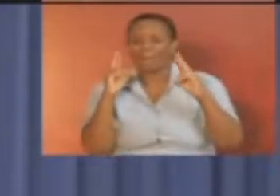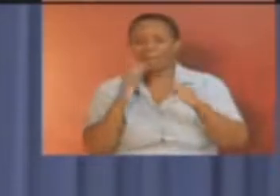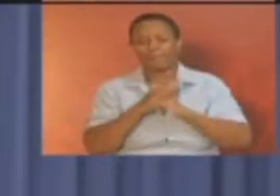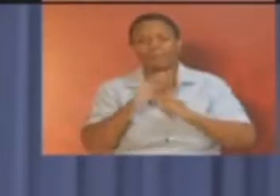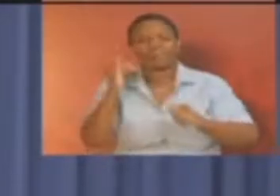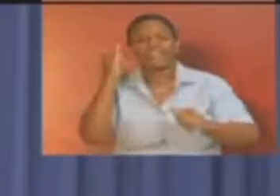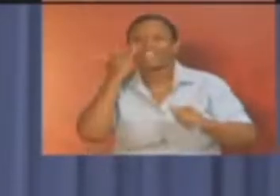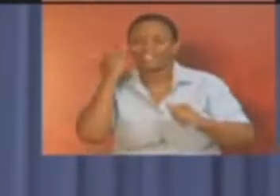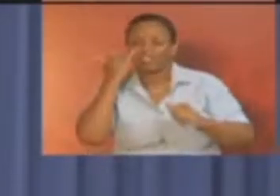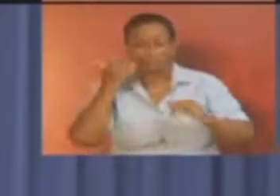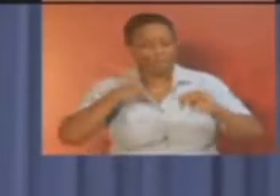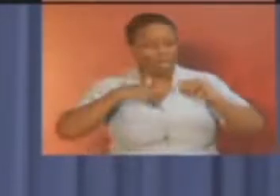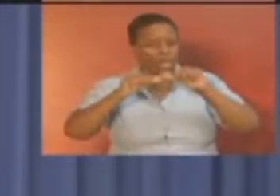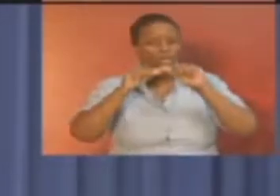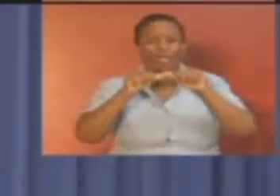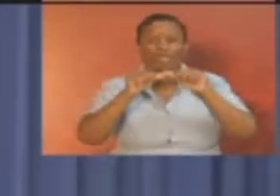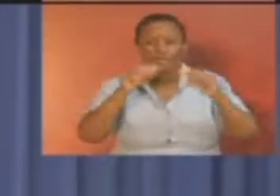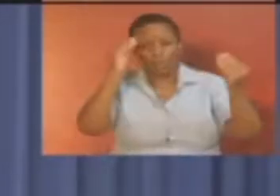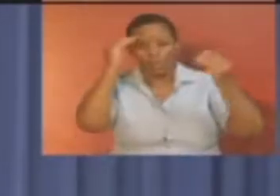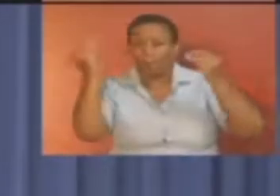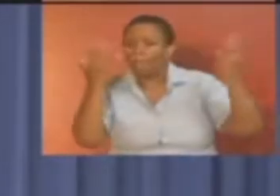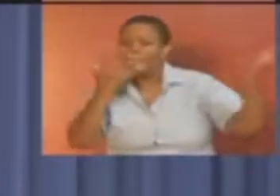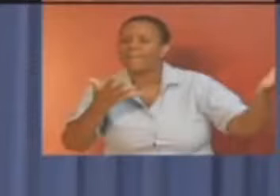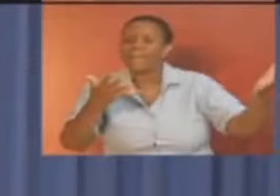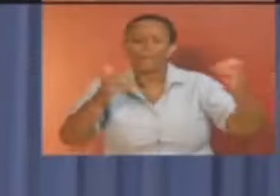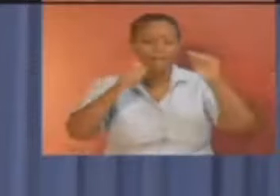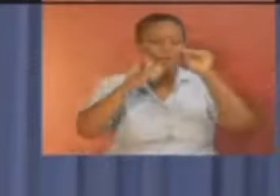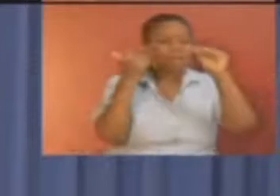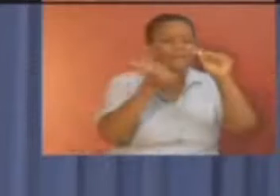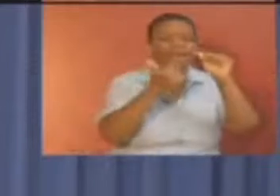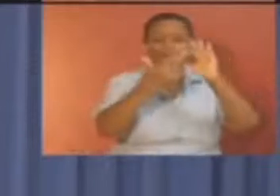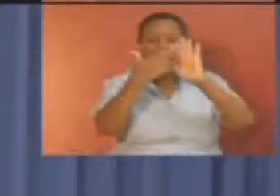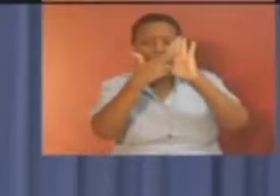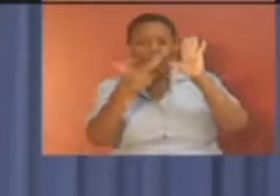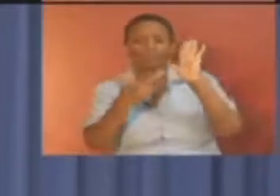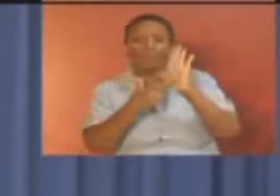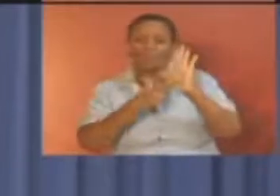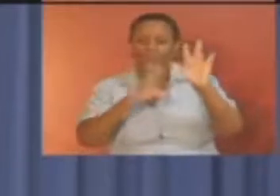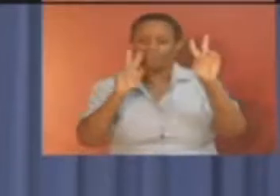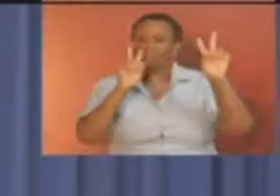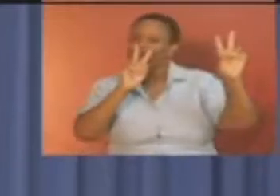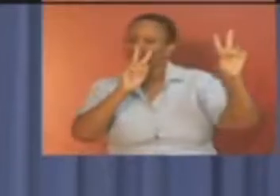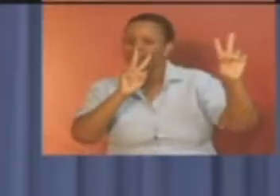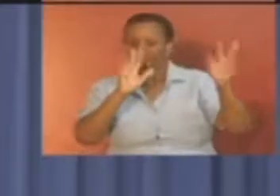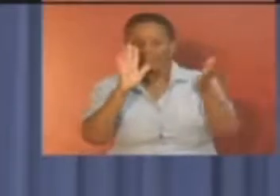September, soon after September. So that's where it's at for the moment.